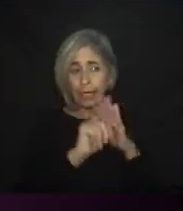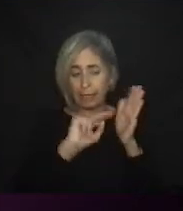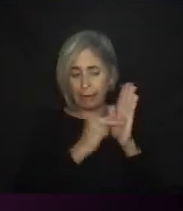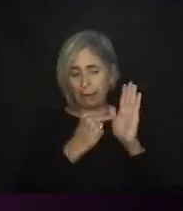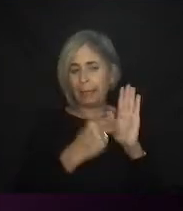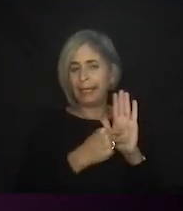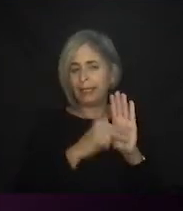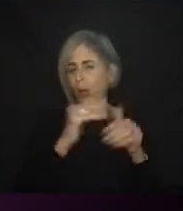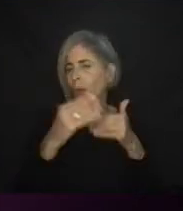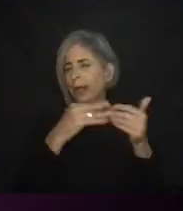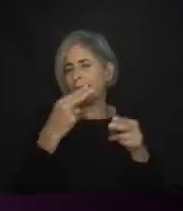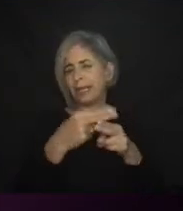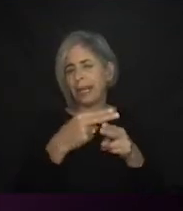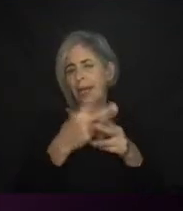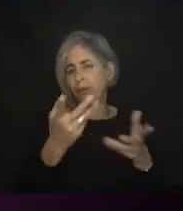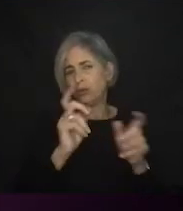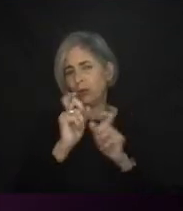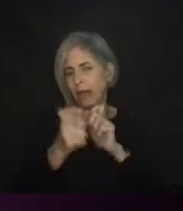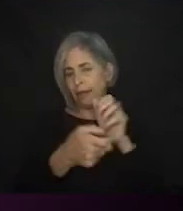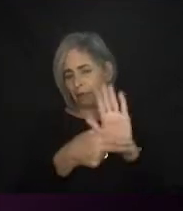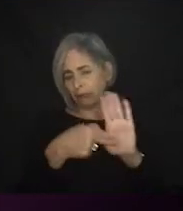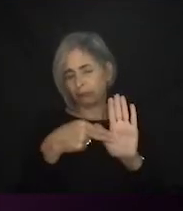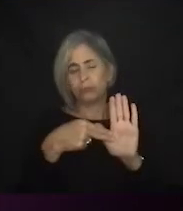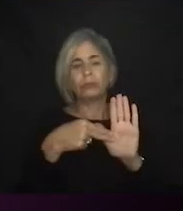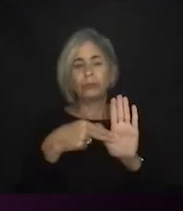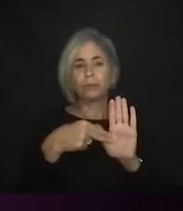or whatever other name you may give.